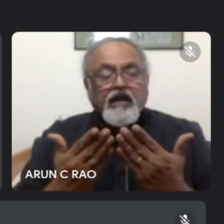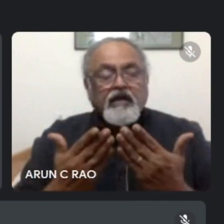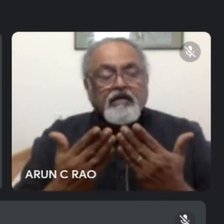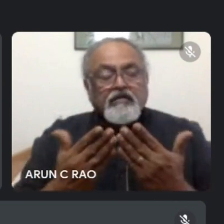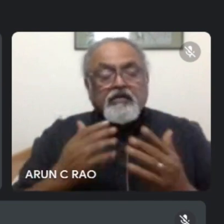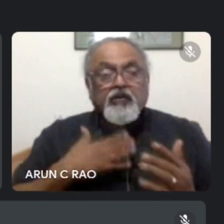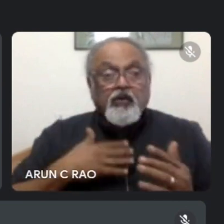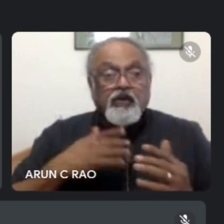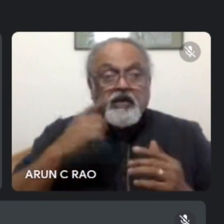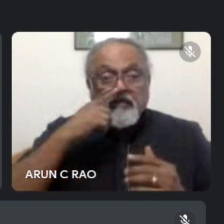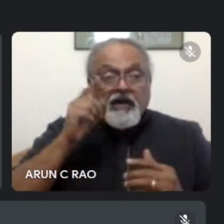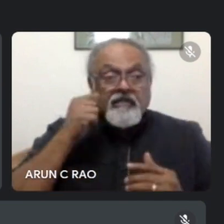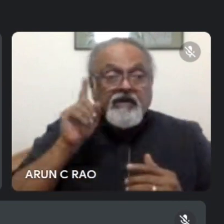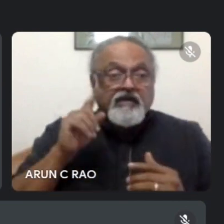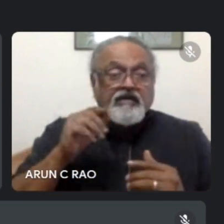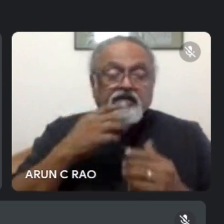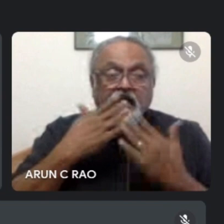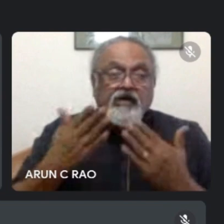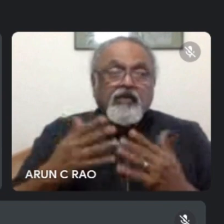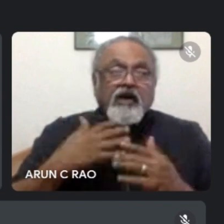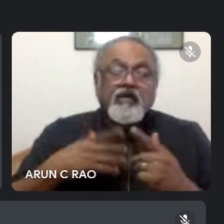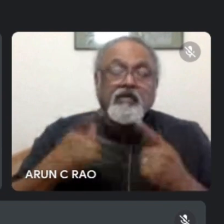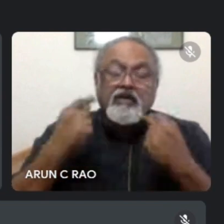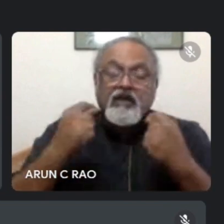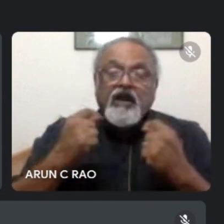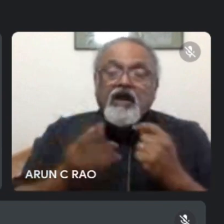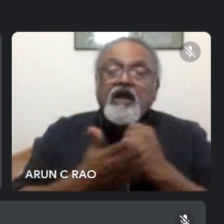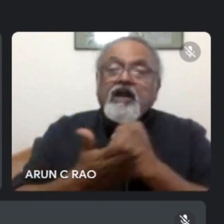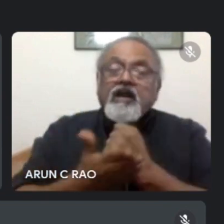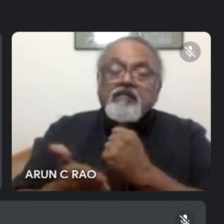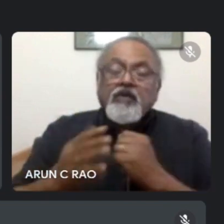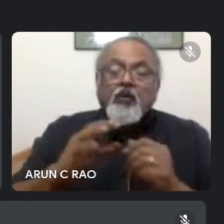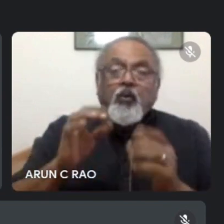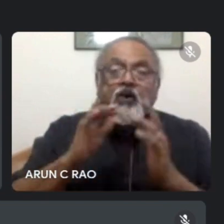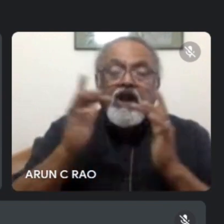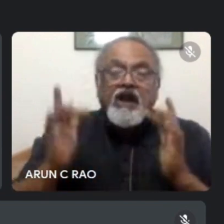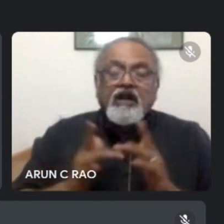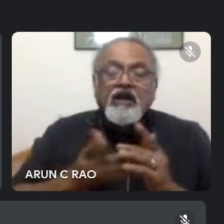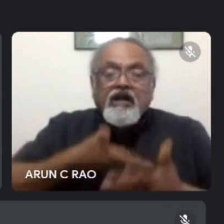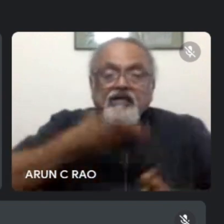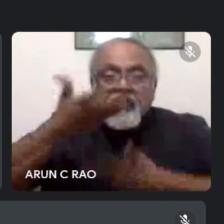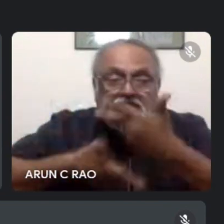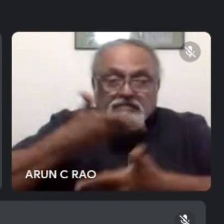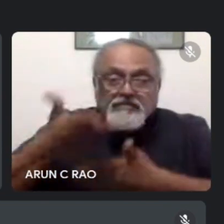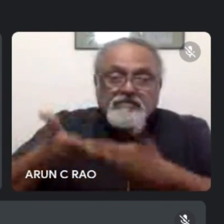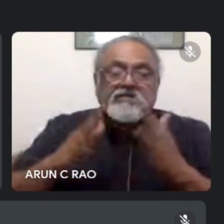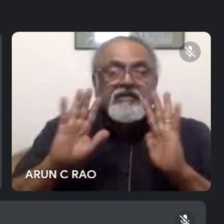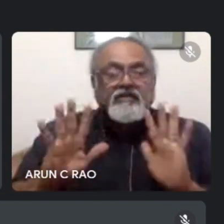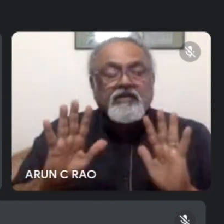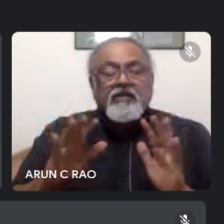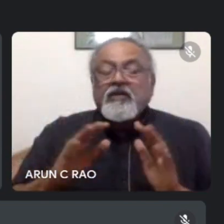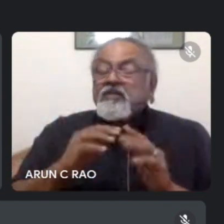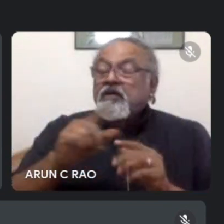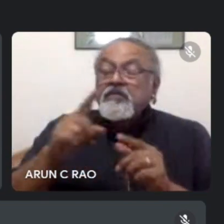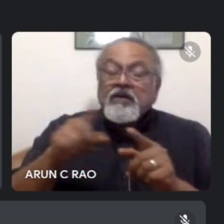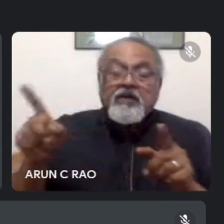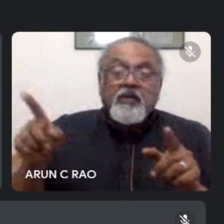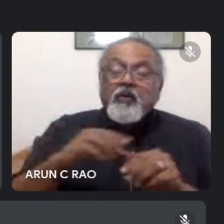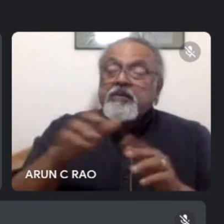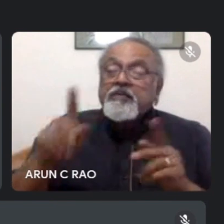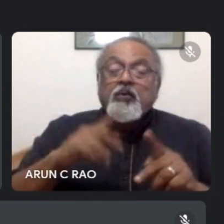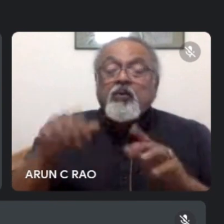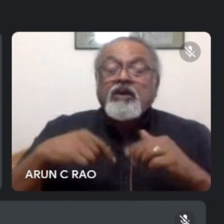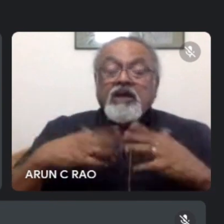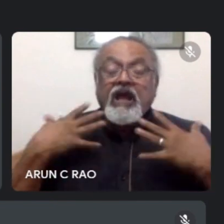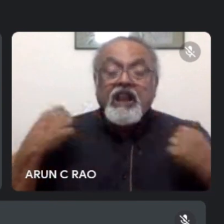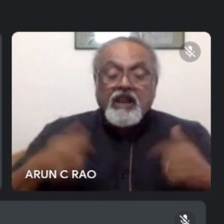counseling. I try help people to heal themselves, but the same chances are not given to the other child. There are